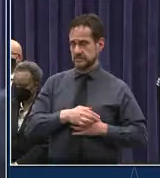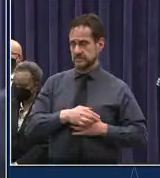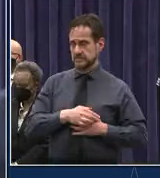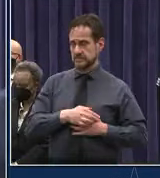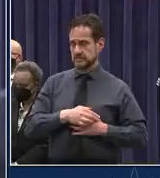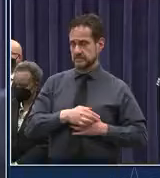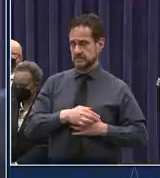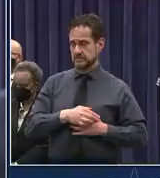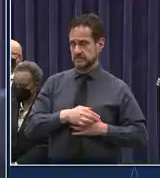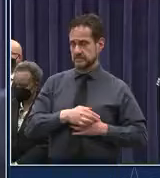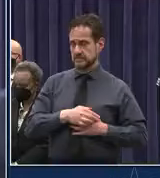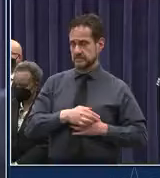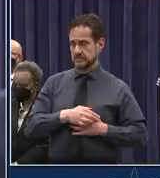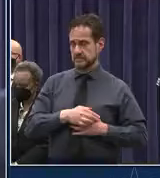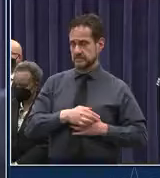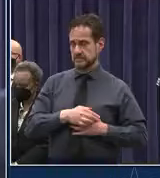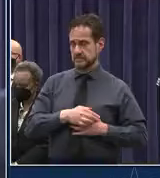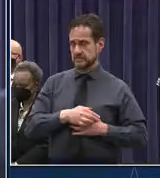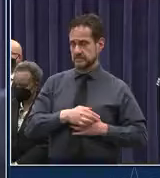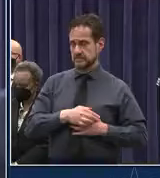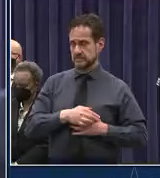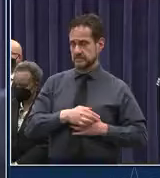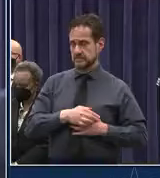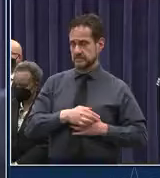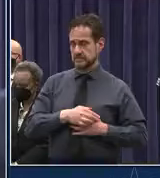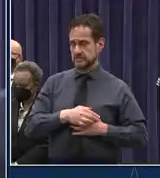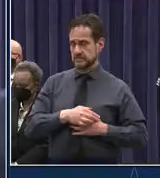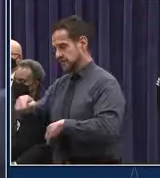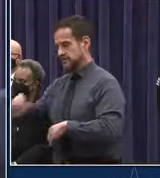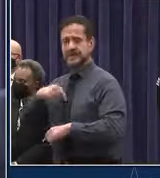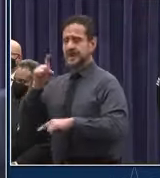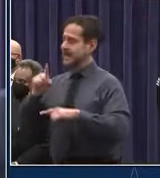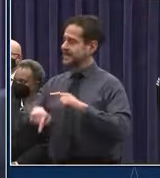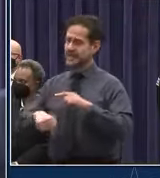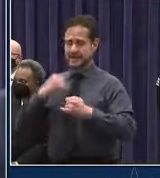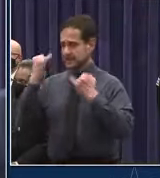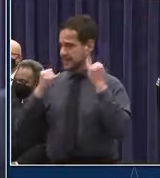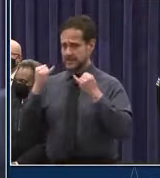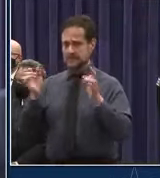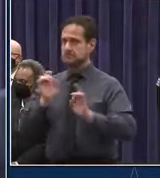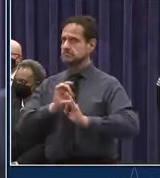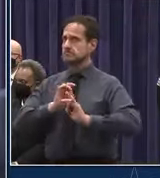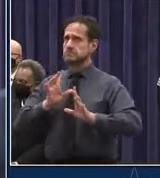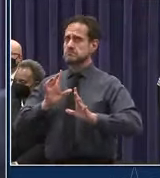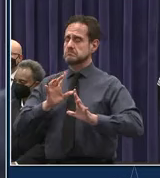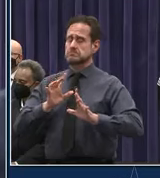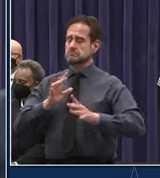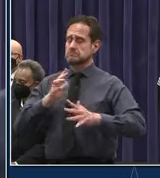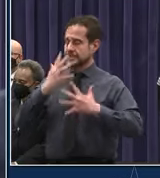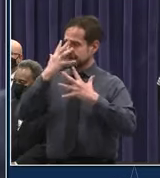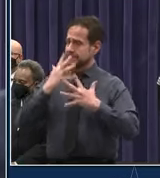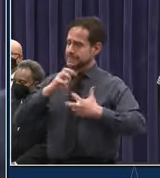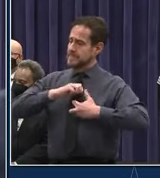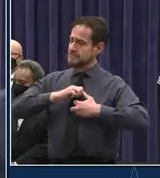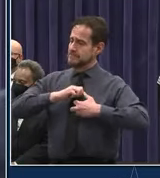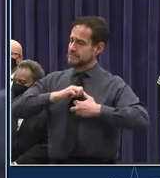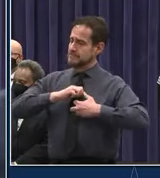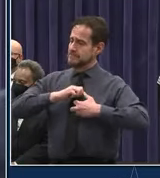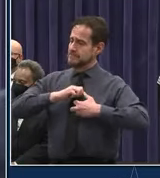Mother of daughters, I cannot imagine the horrific tragedy and how this has impacted